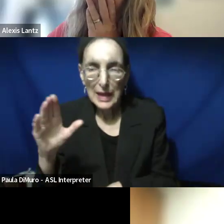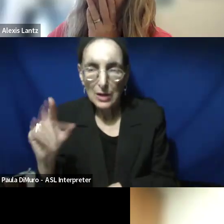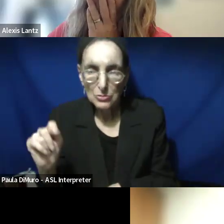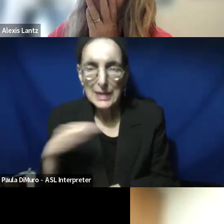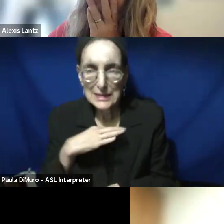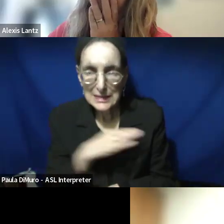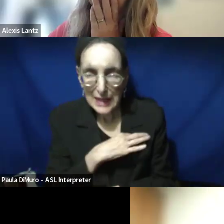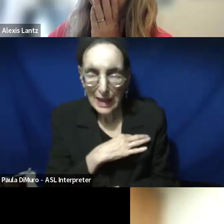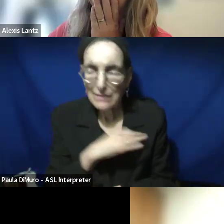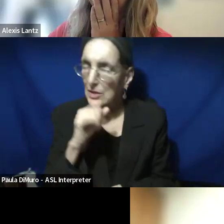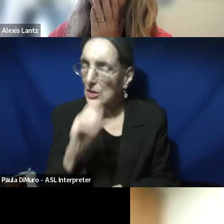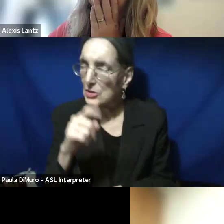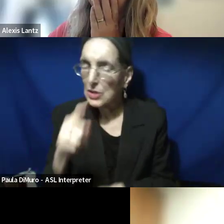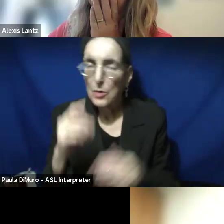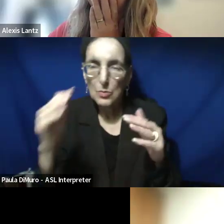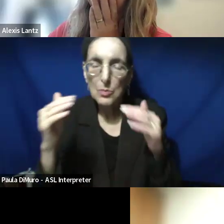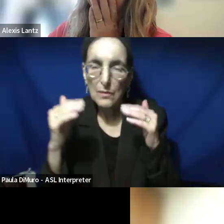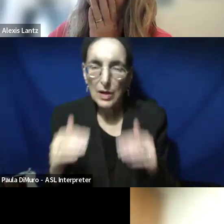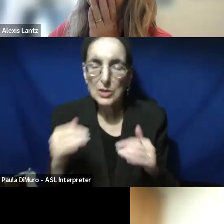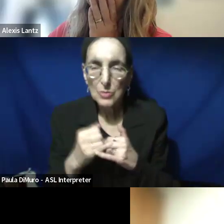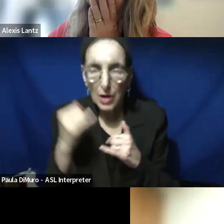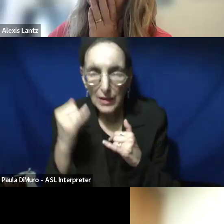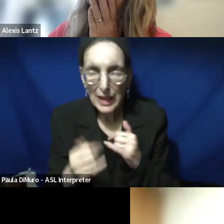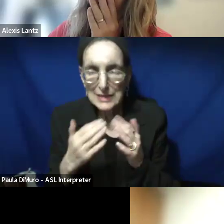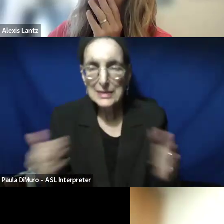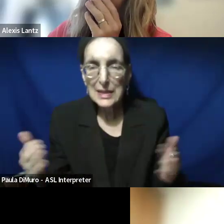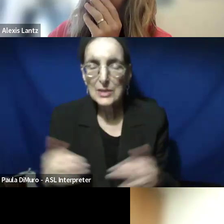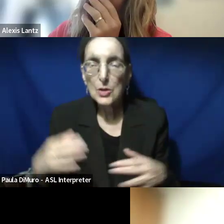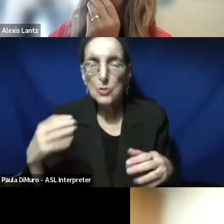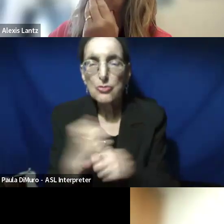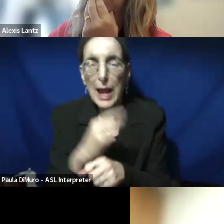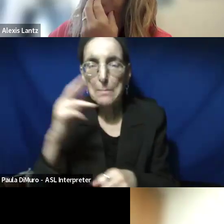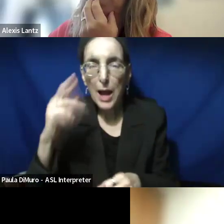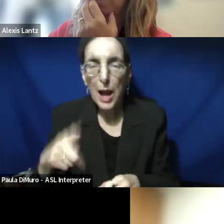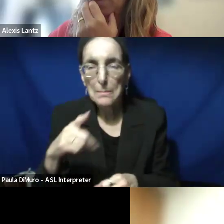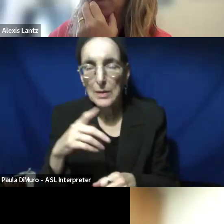right, so move on to our last item, was wrap up and next steps. So